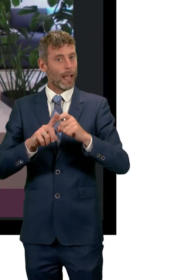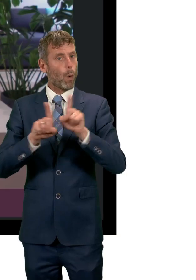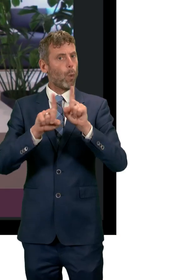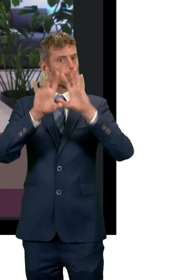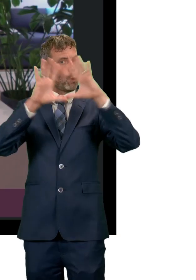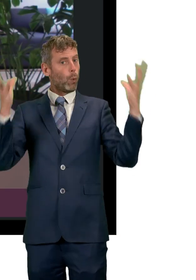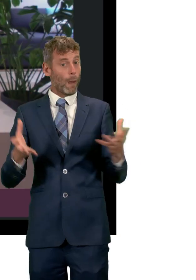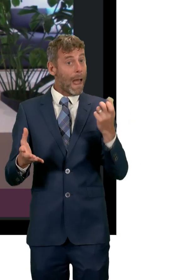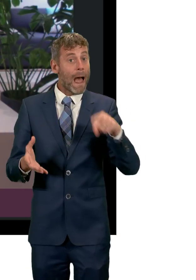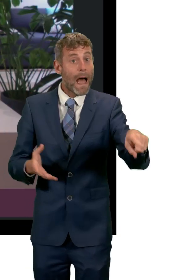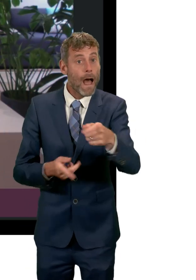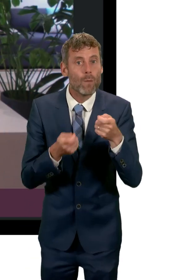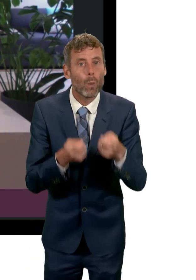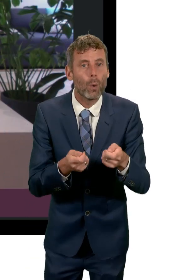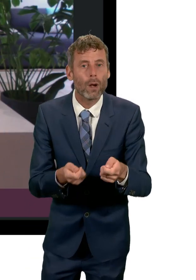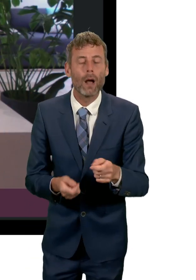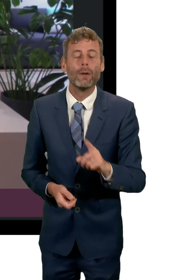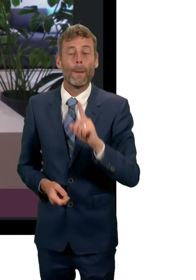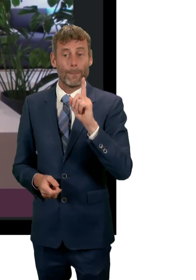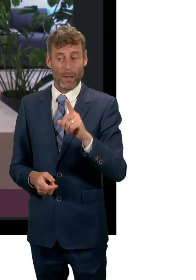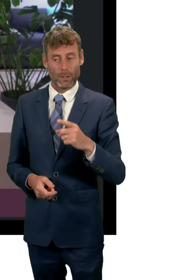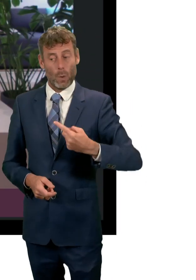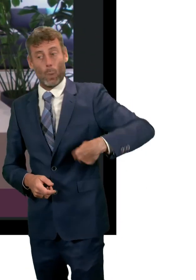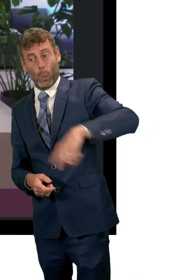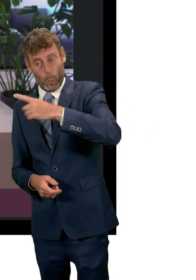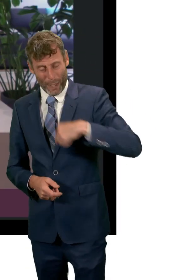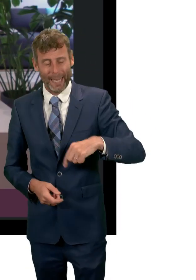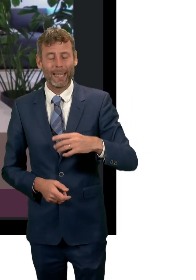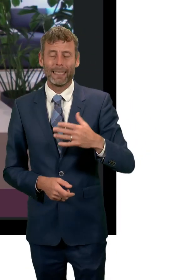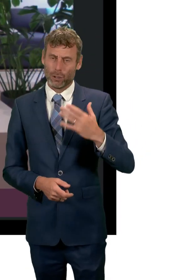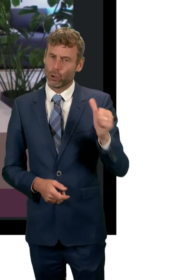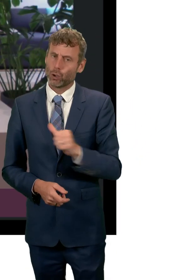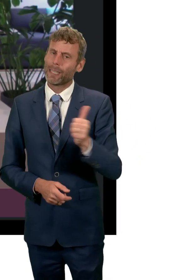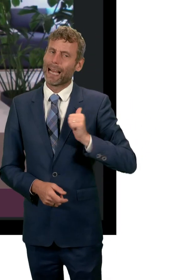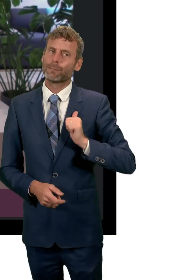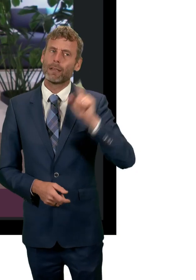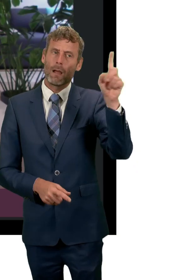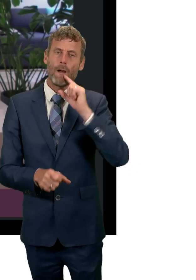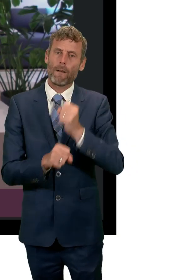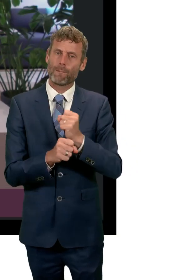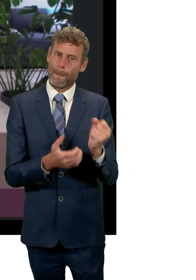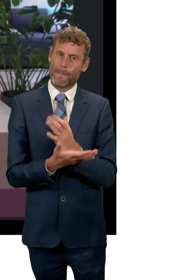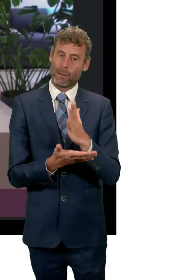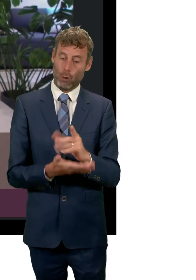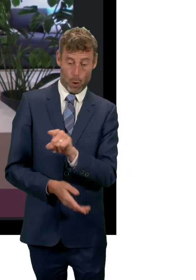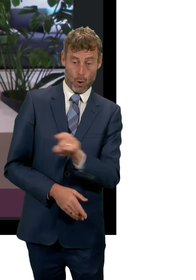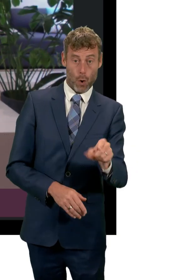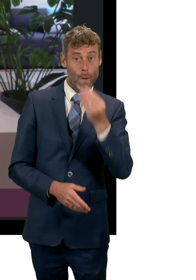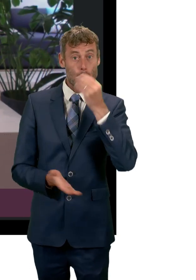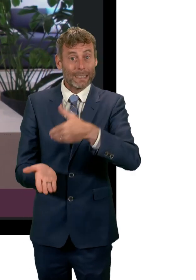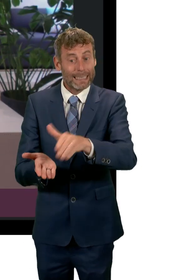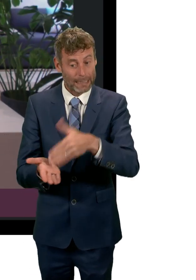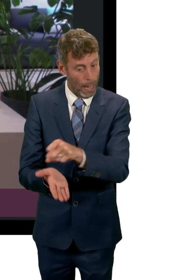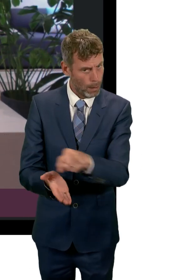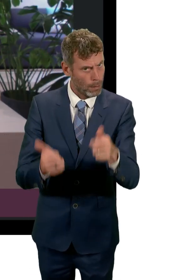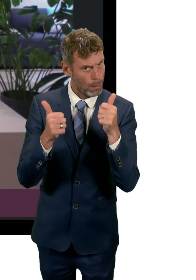but we have an absolute right to expect that our governments protect the right to food and to health, to the capacity